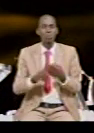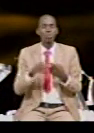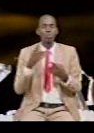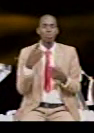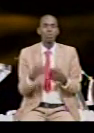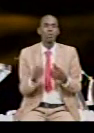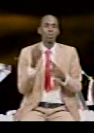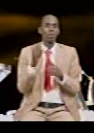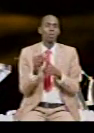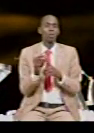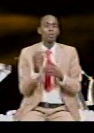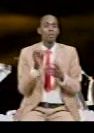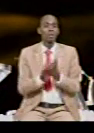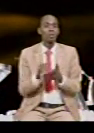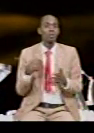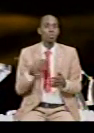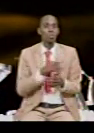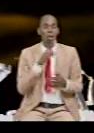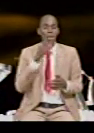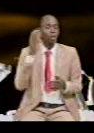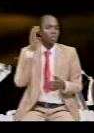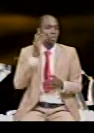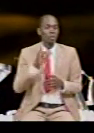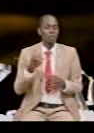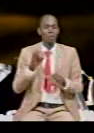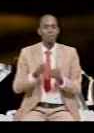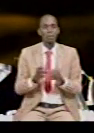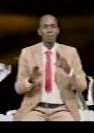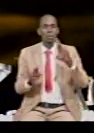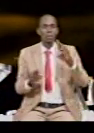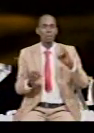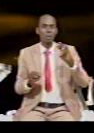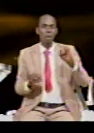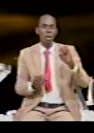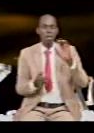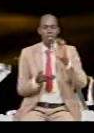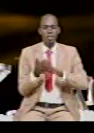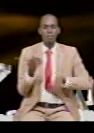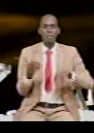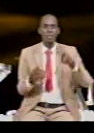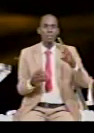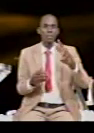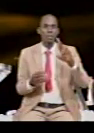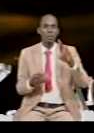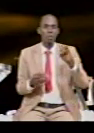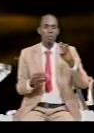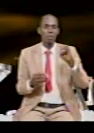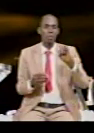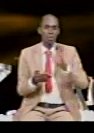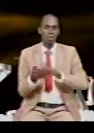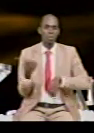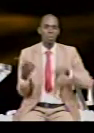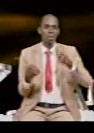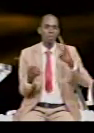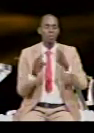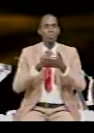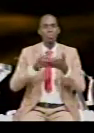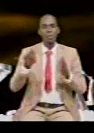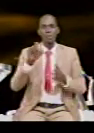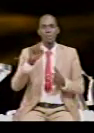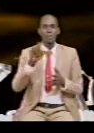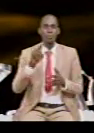to the word that we are hearing in Romans chapter 6. In Romans chapter 6, I read from verse 11.